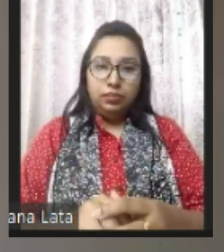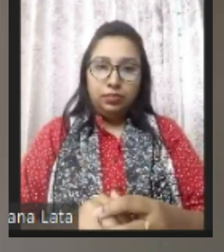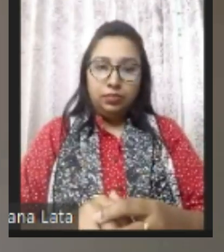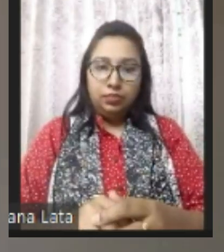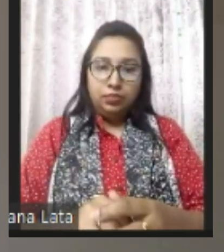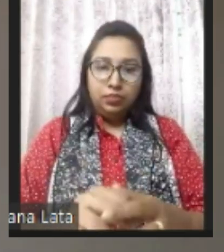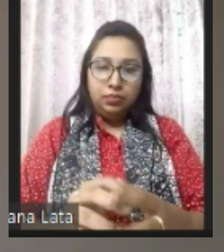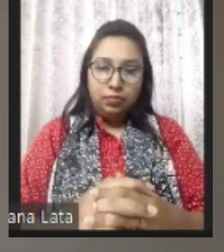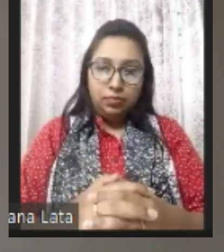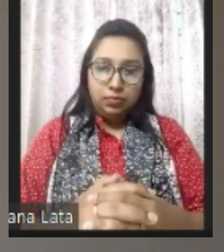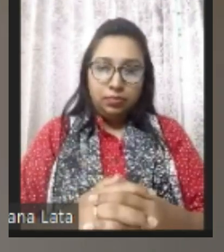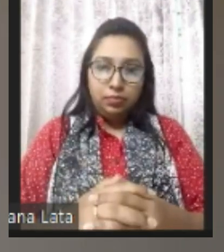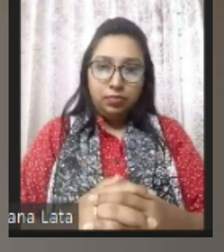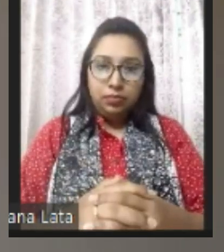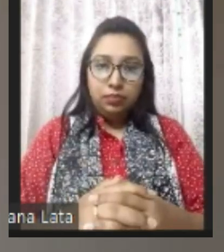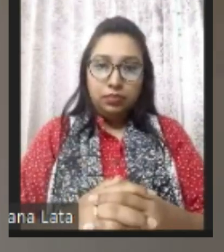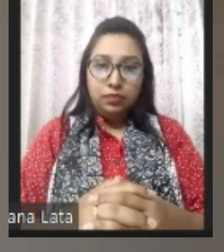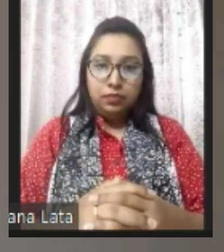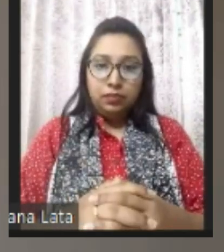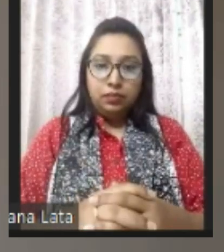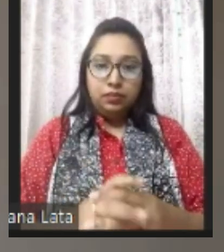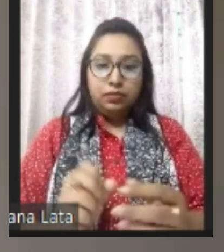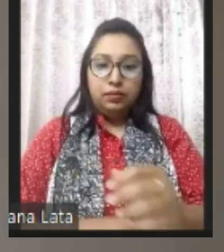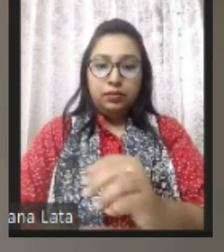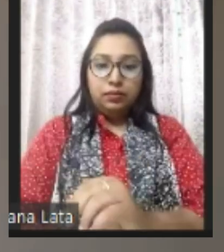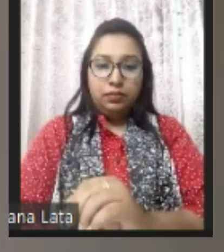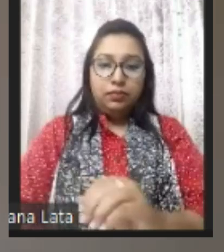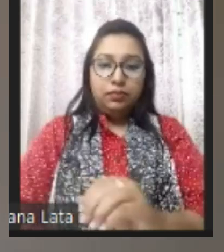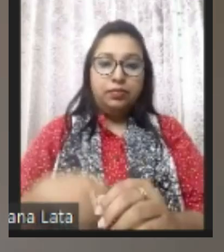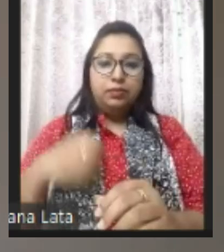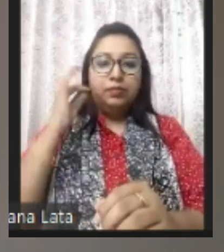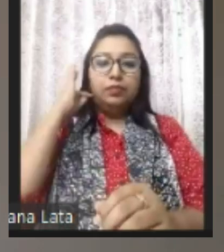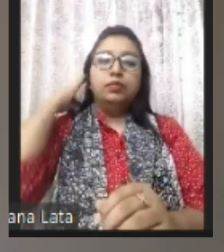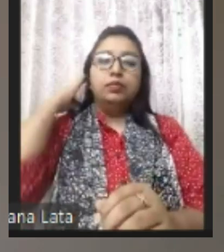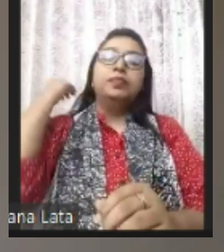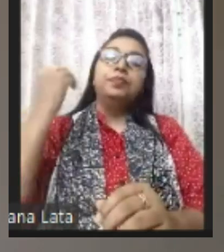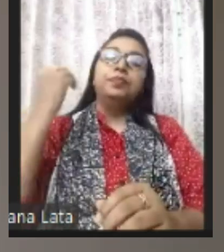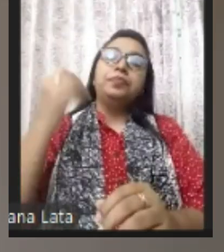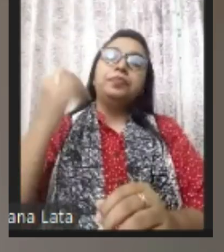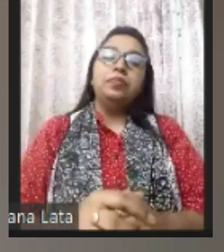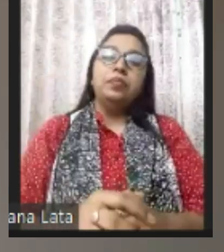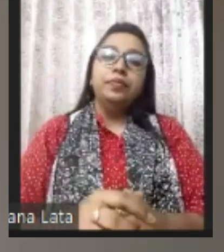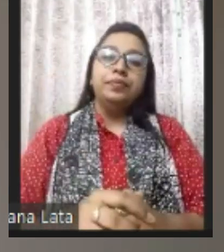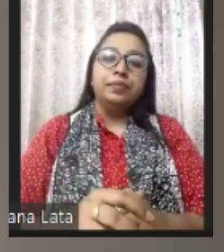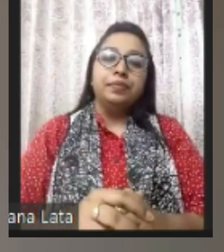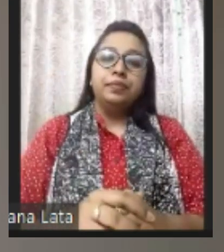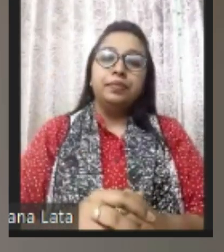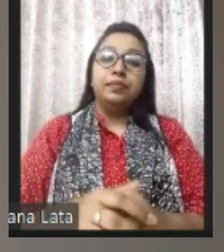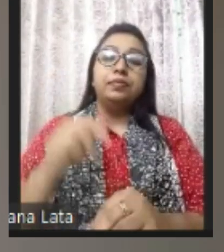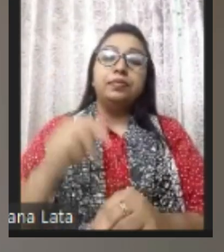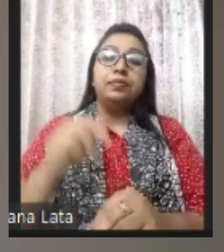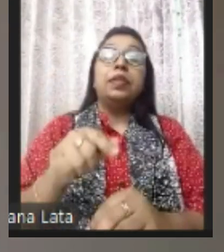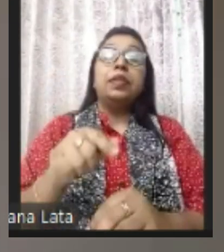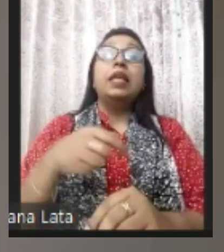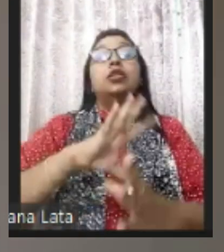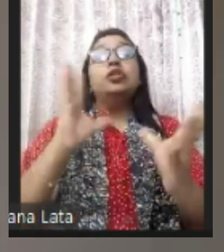help to reduce barriers through various governance structures to be part of the solution.